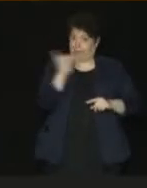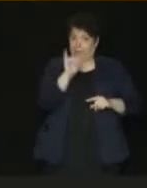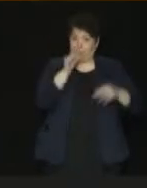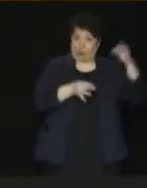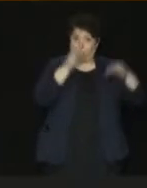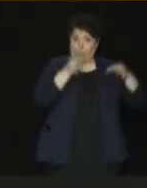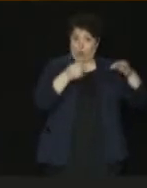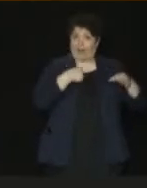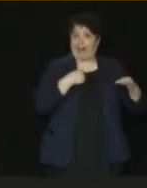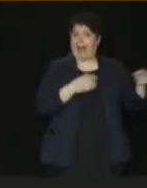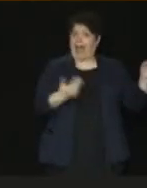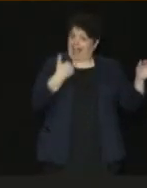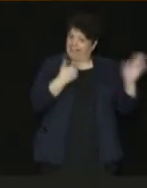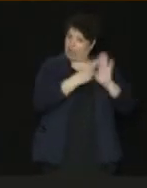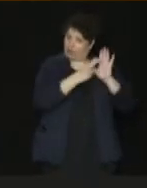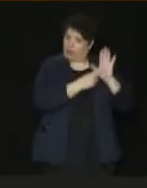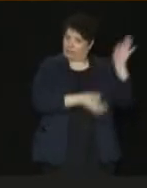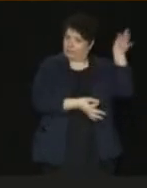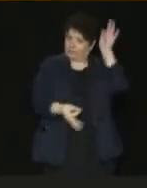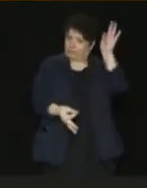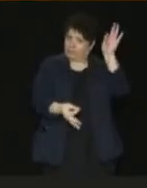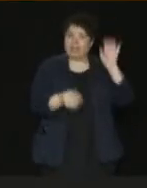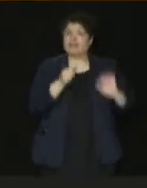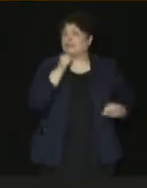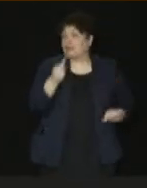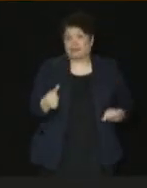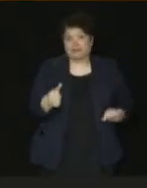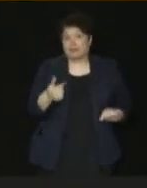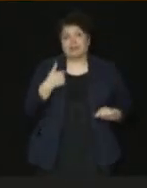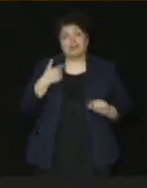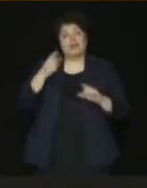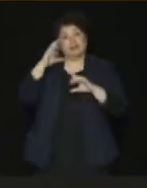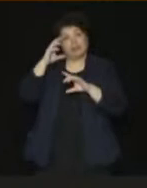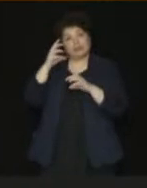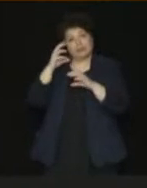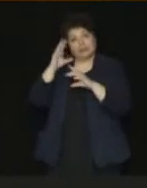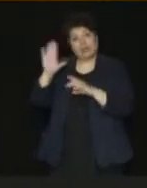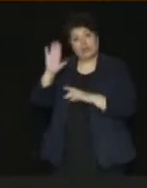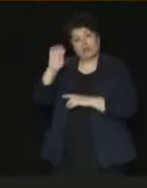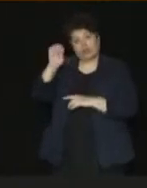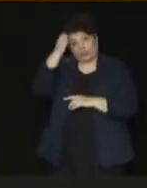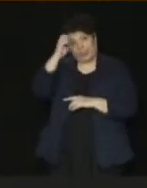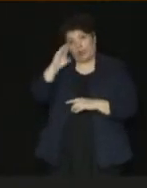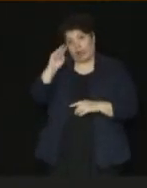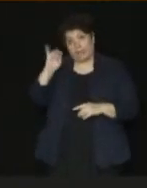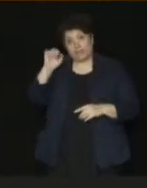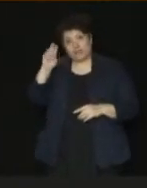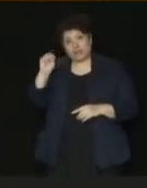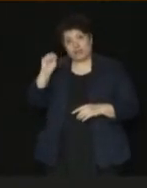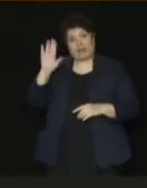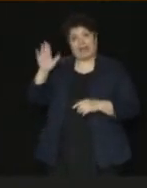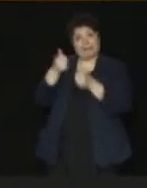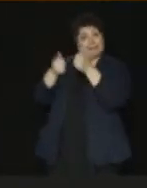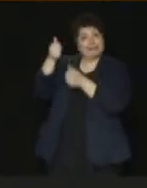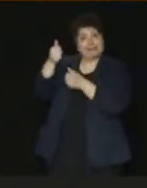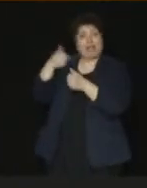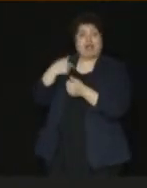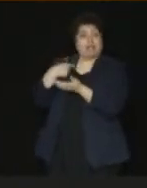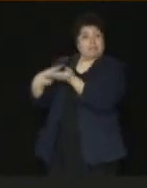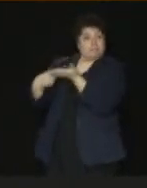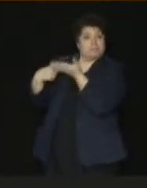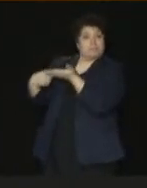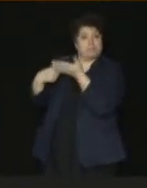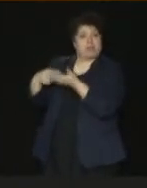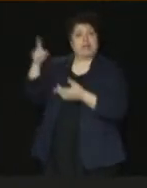can show a document. The conversations I had with the President of the European Commission were enough to reassure me, and should be